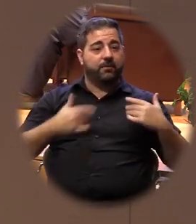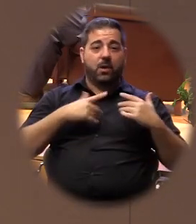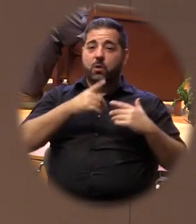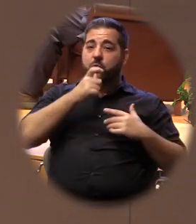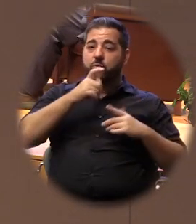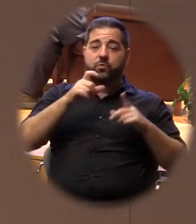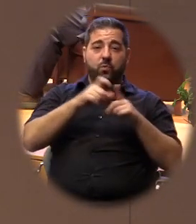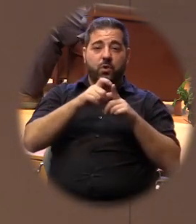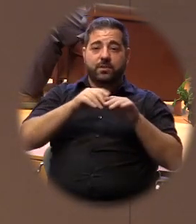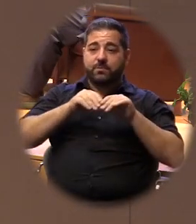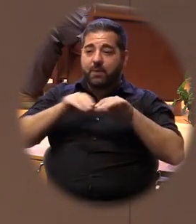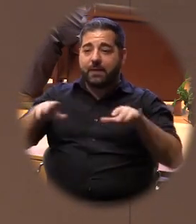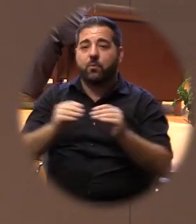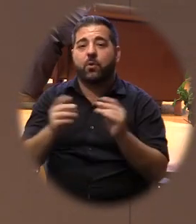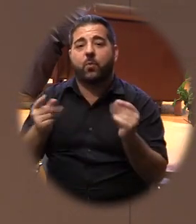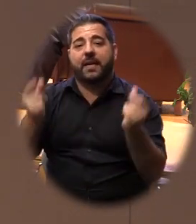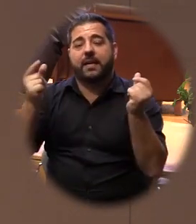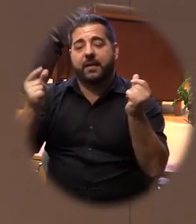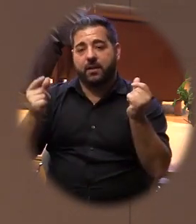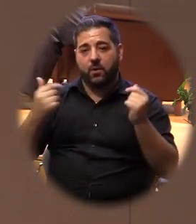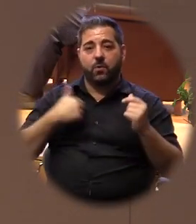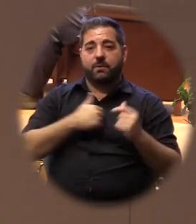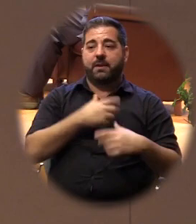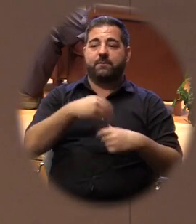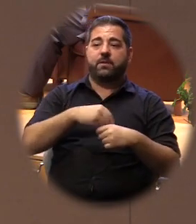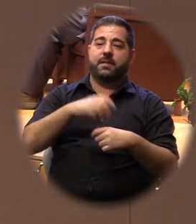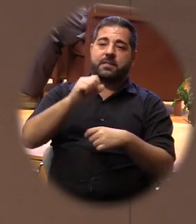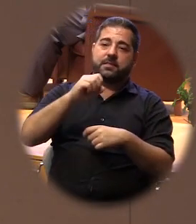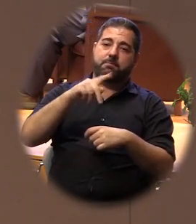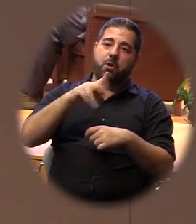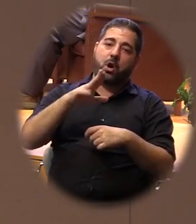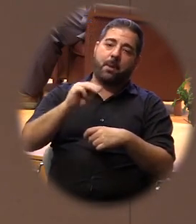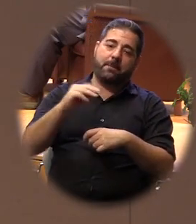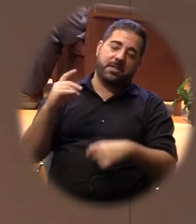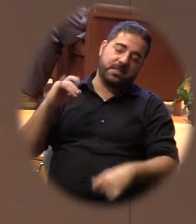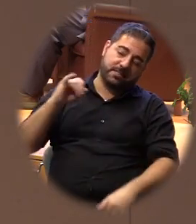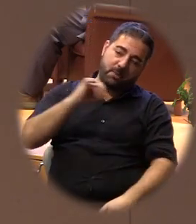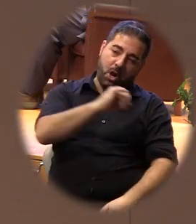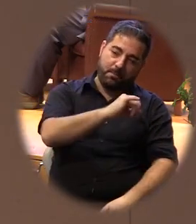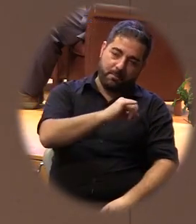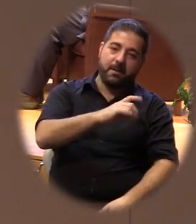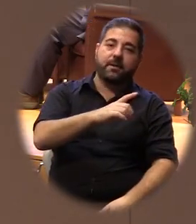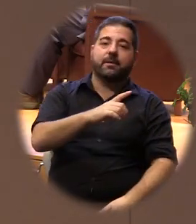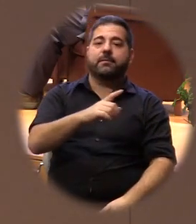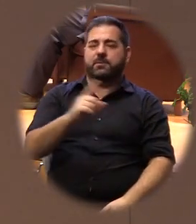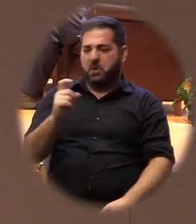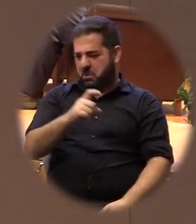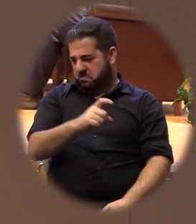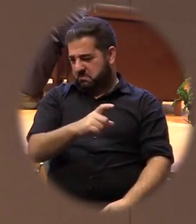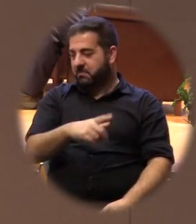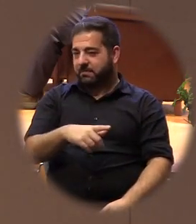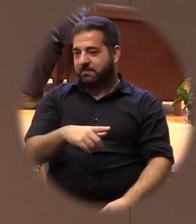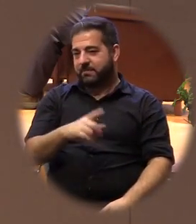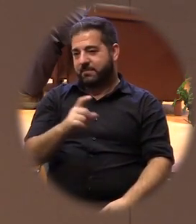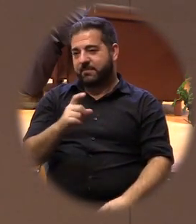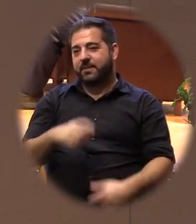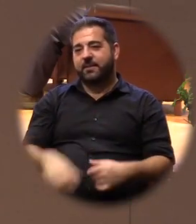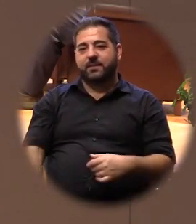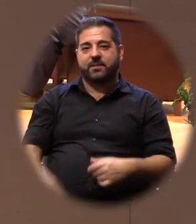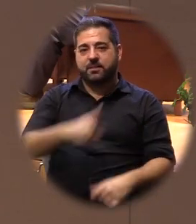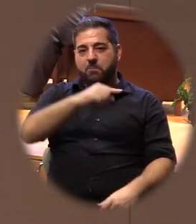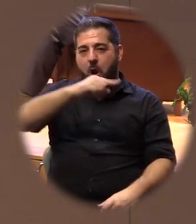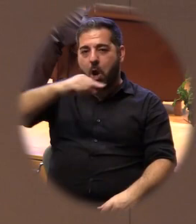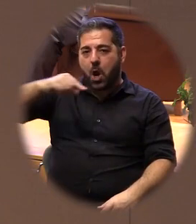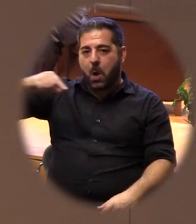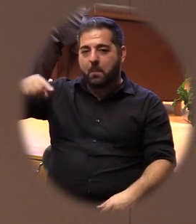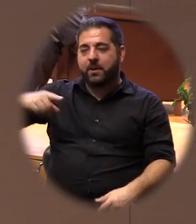we've been involved in a multi-year arms race about sperm uh which are also sort of racers in their own right but